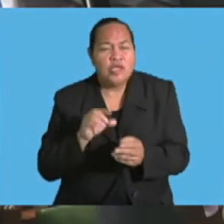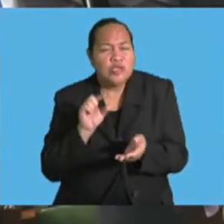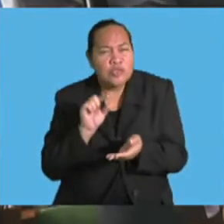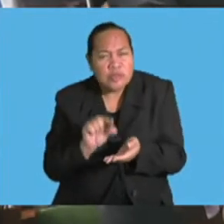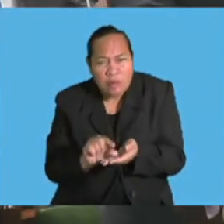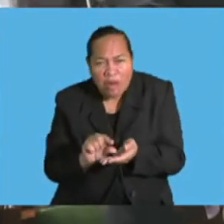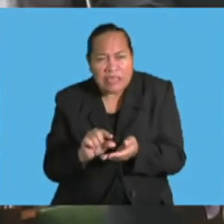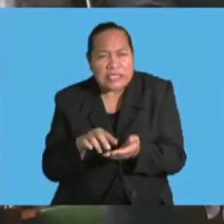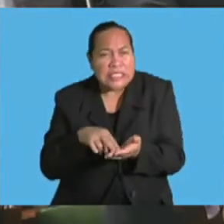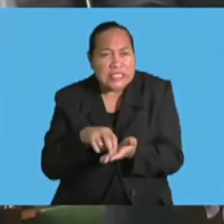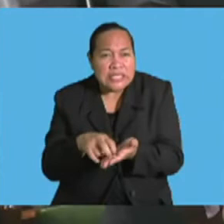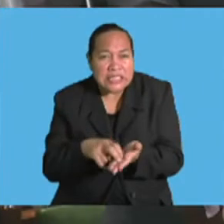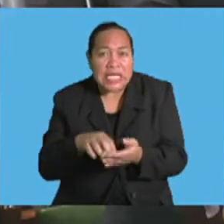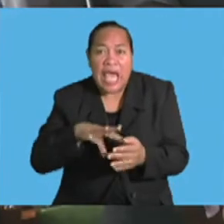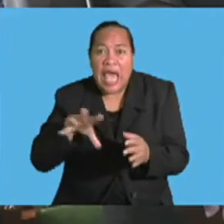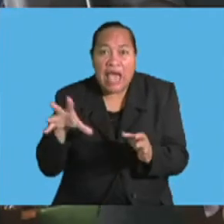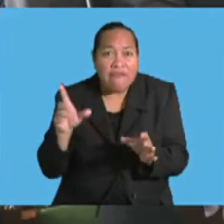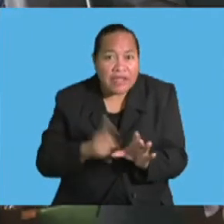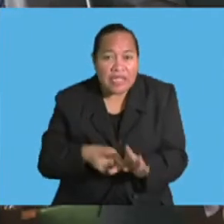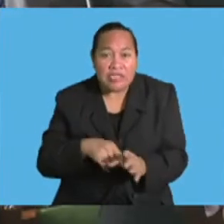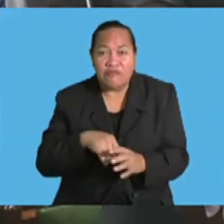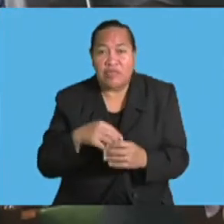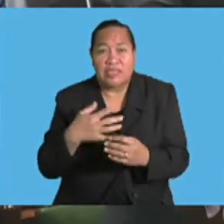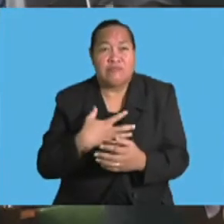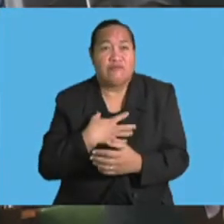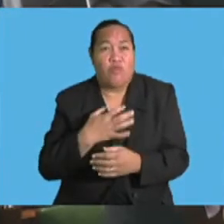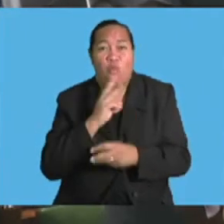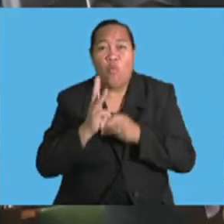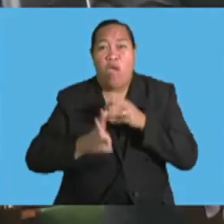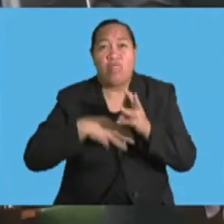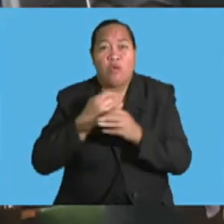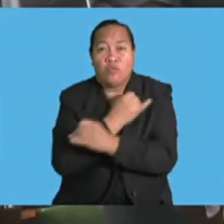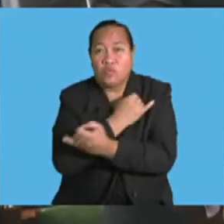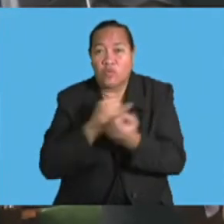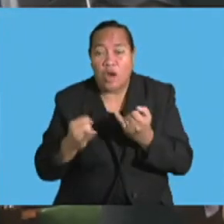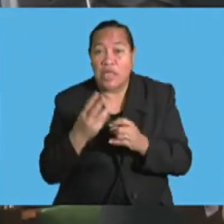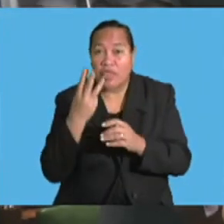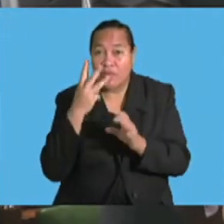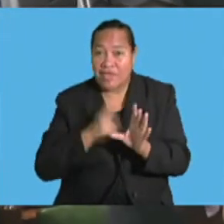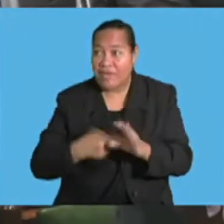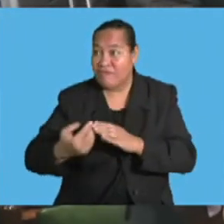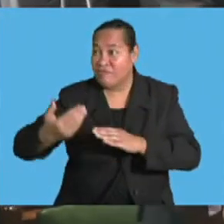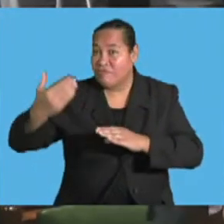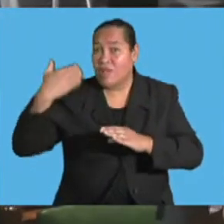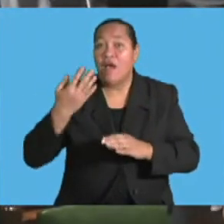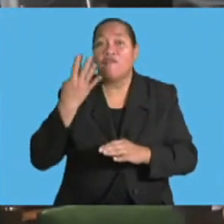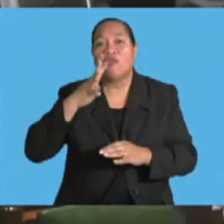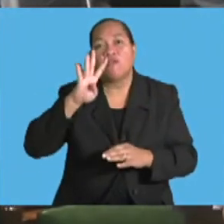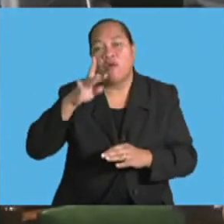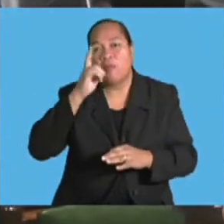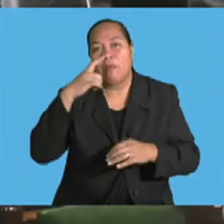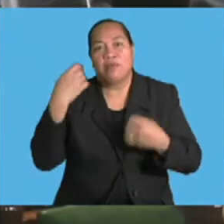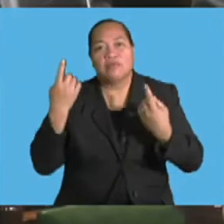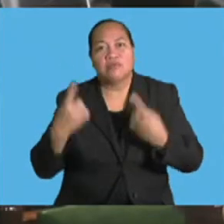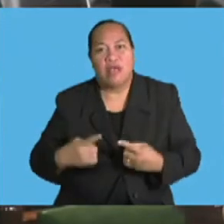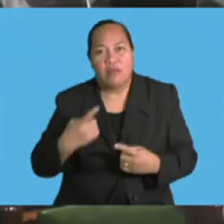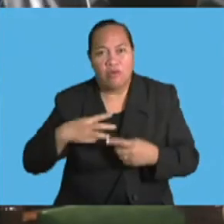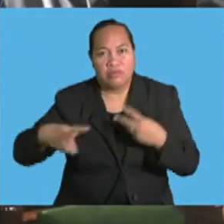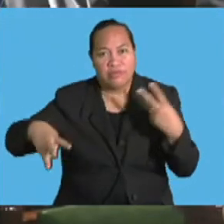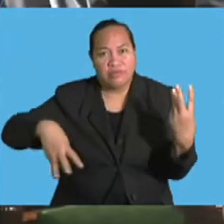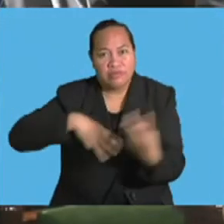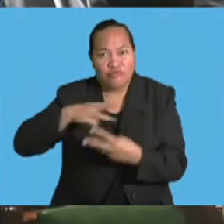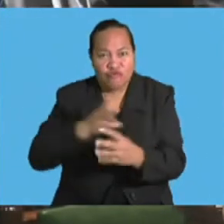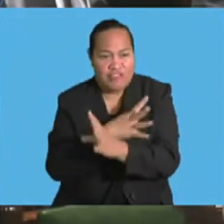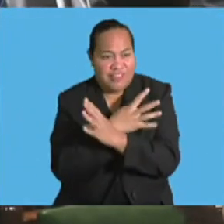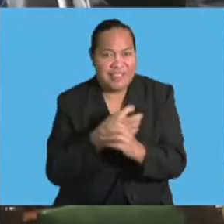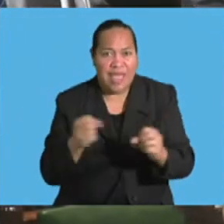horizon anxiously year by year for the kind of extreme weather event that 3 years ago took the lives of 44 of our loved ones and inflicted damage